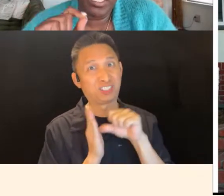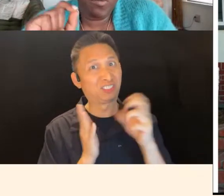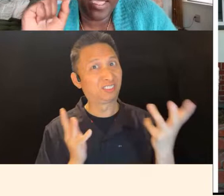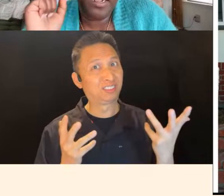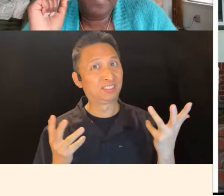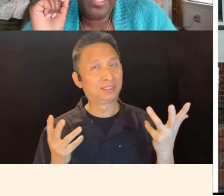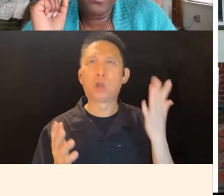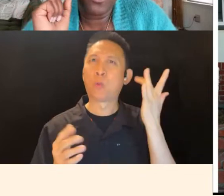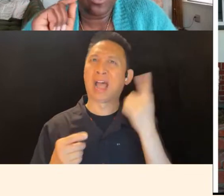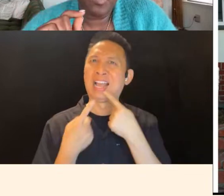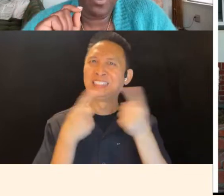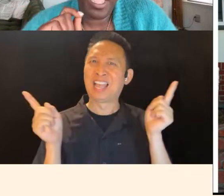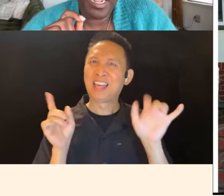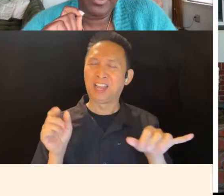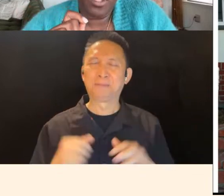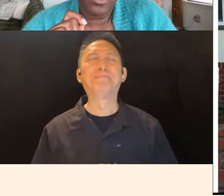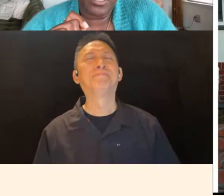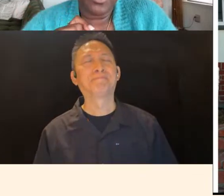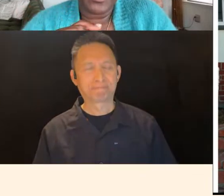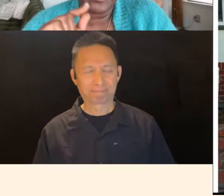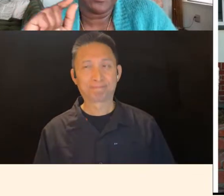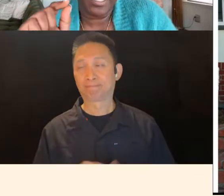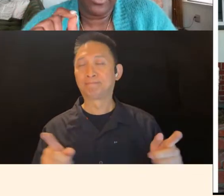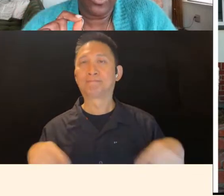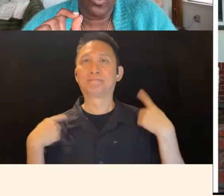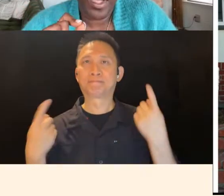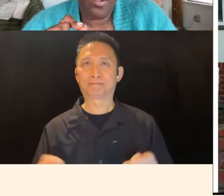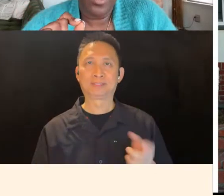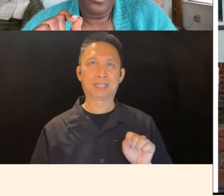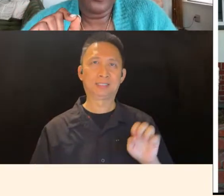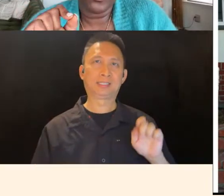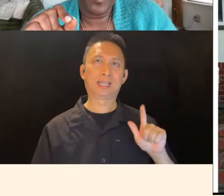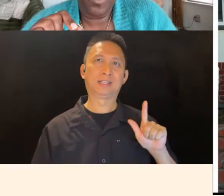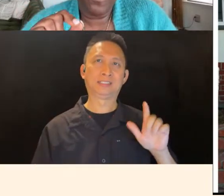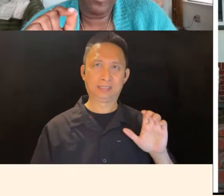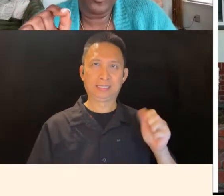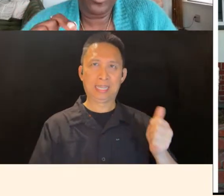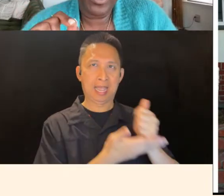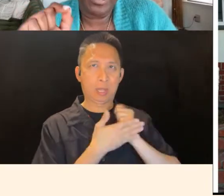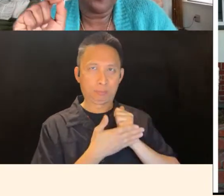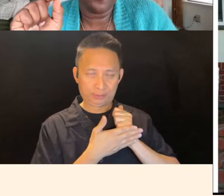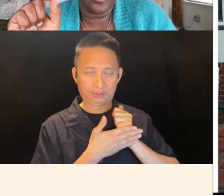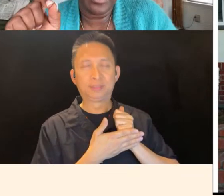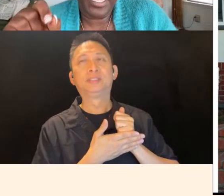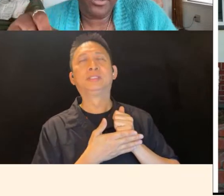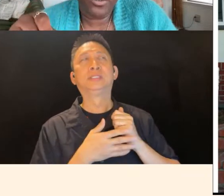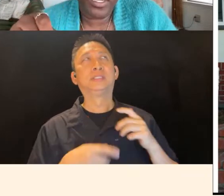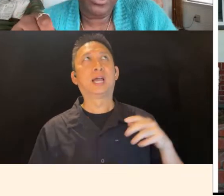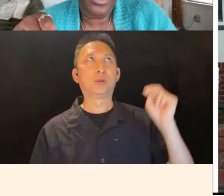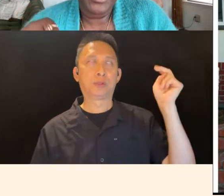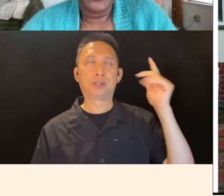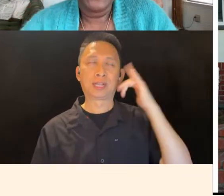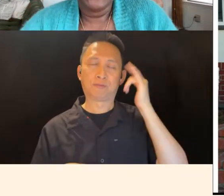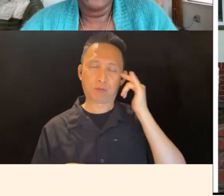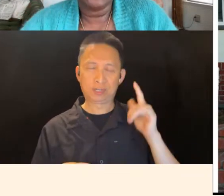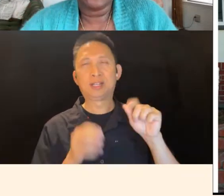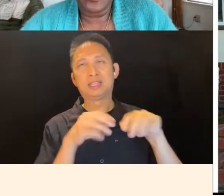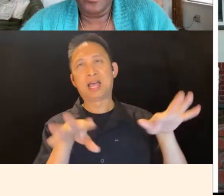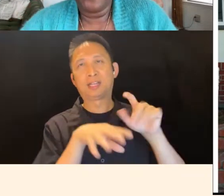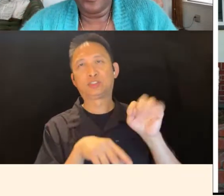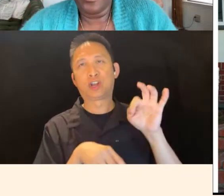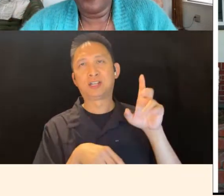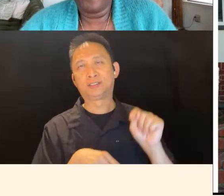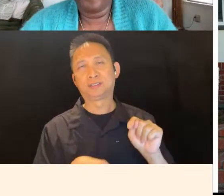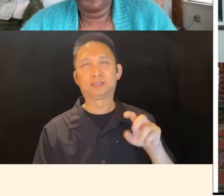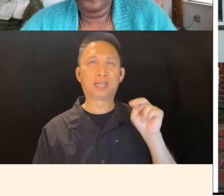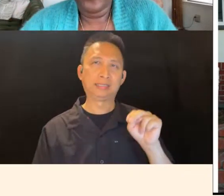we were incubated by the Sustainable Economies Law Center, and in this case as well, the support from Northern California Land Trust, is